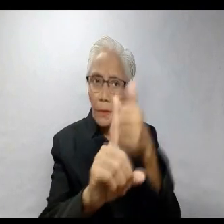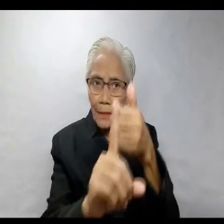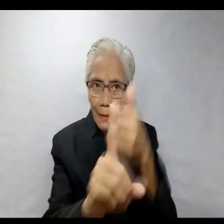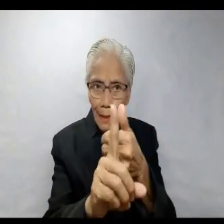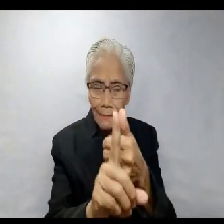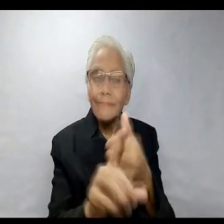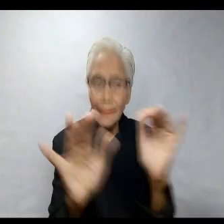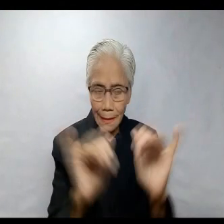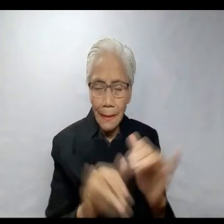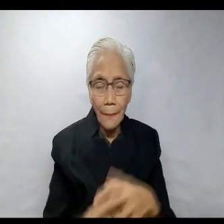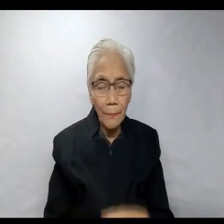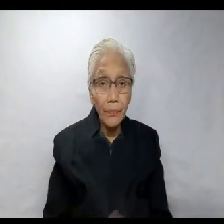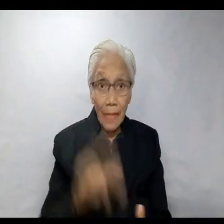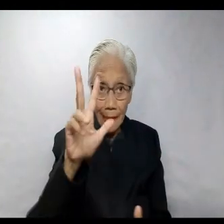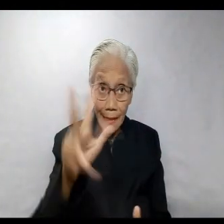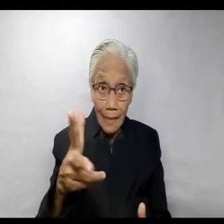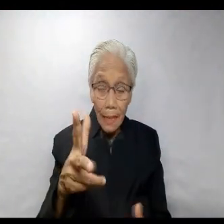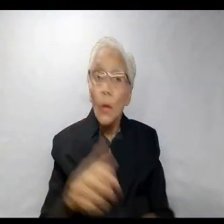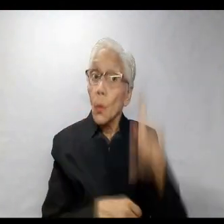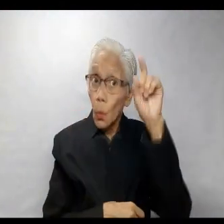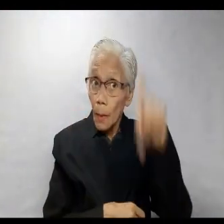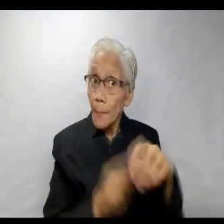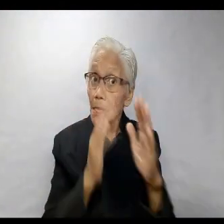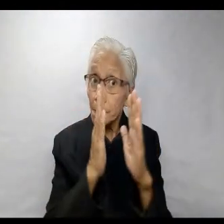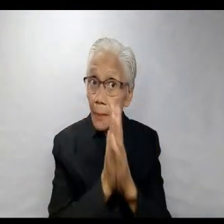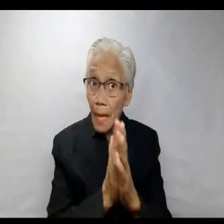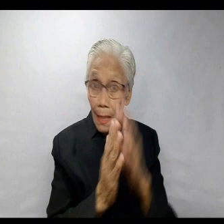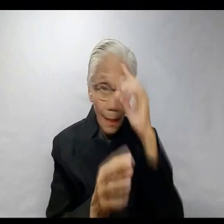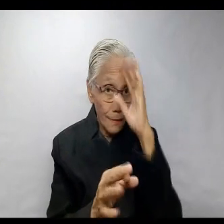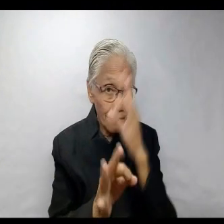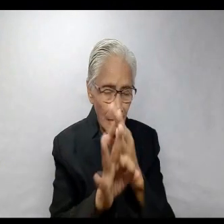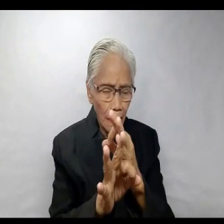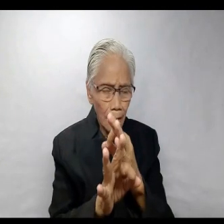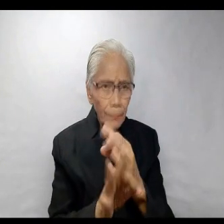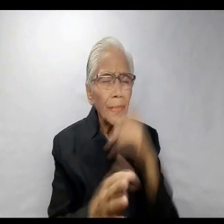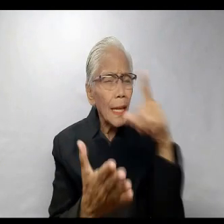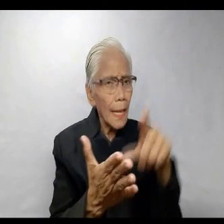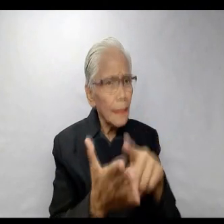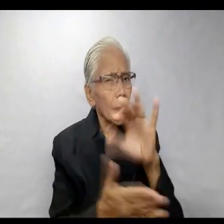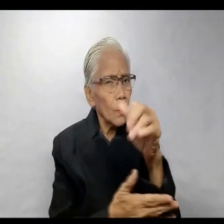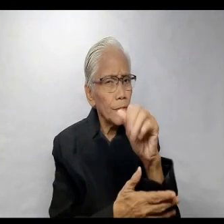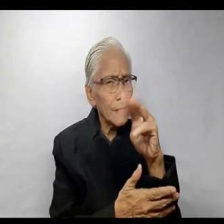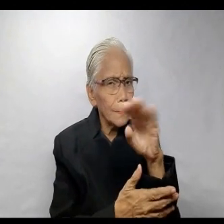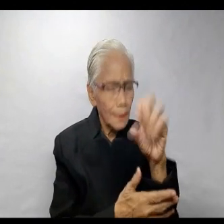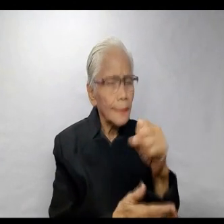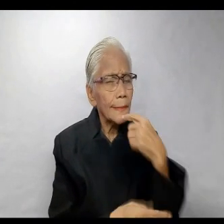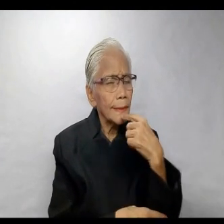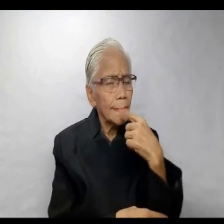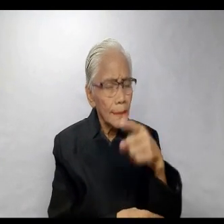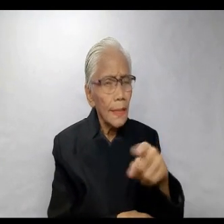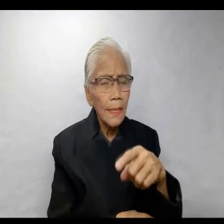yourself as well. Third, we must pray in faith. The letter of James exhorts